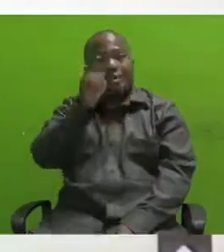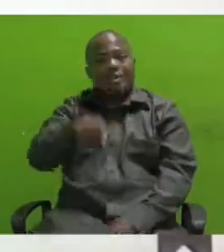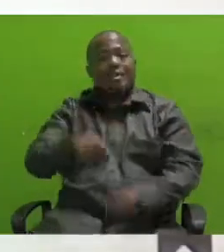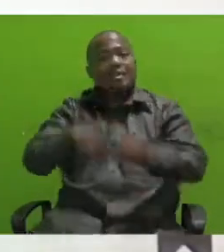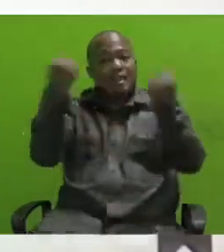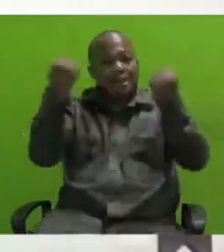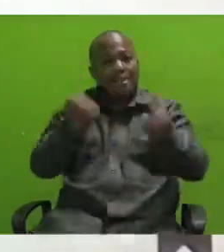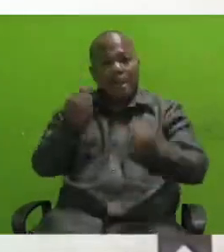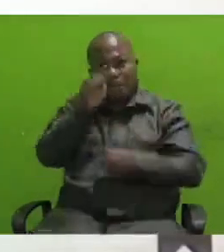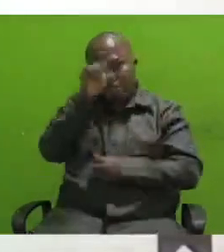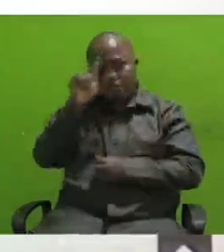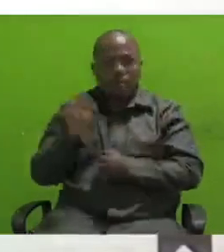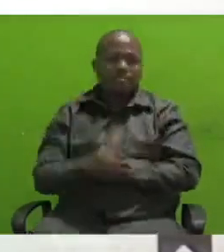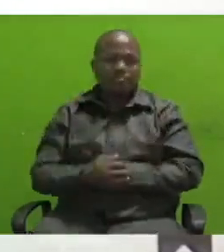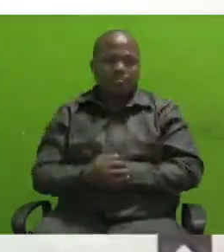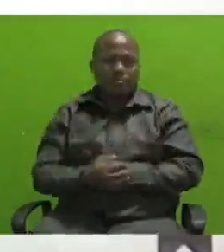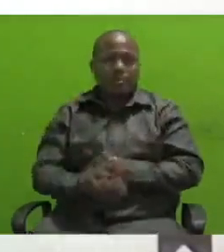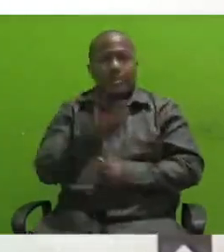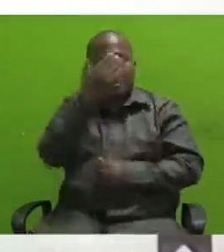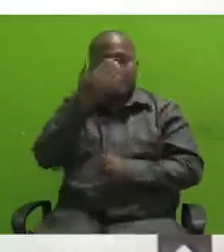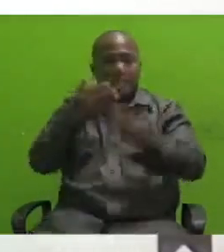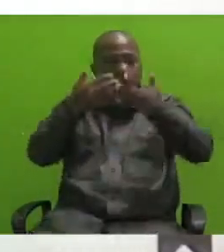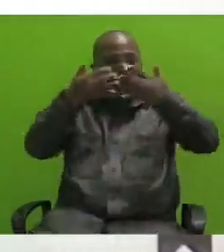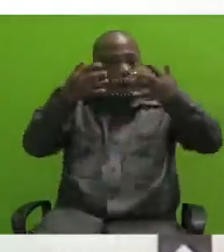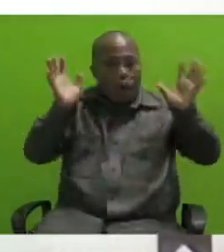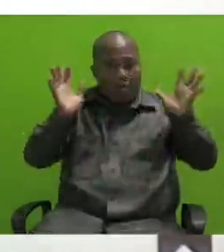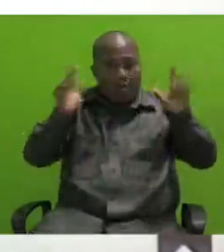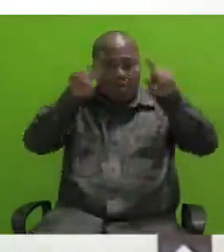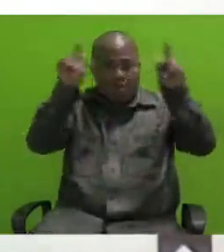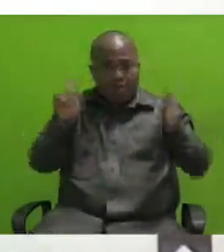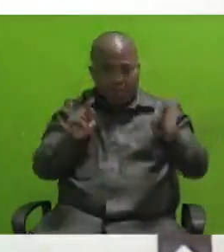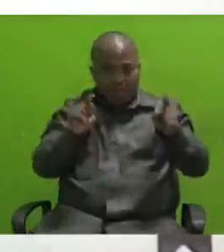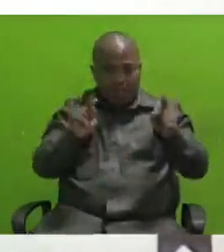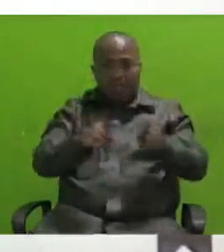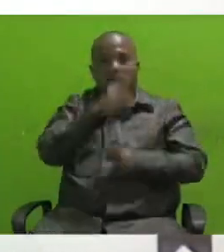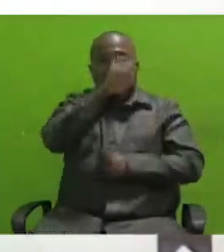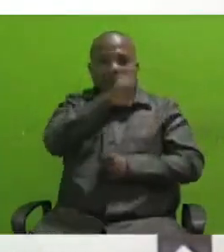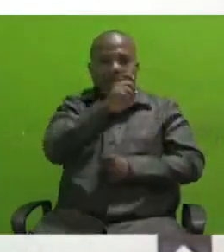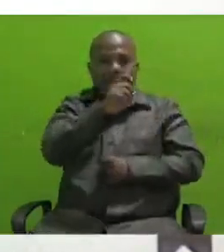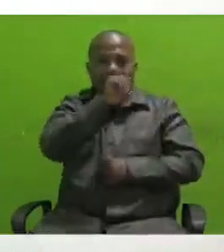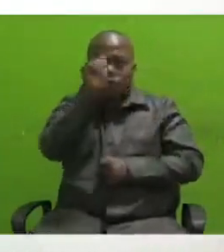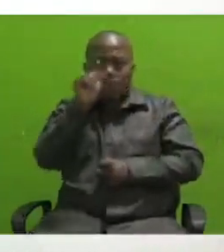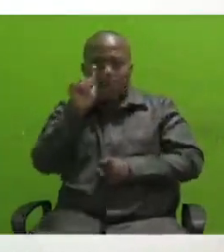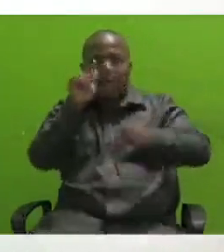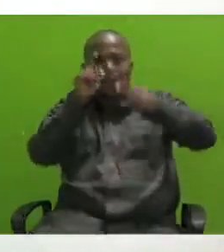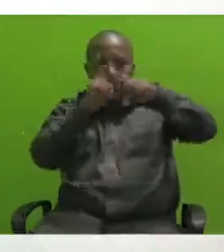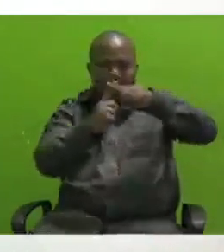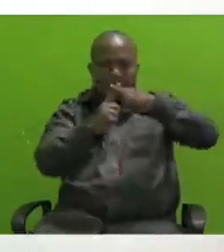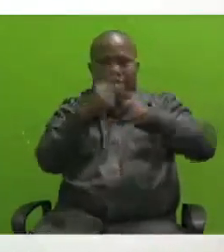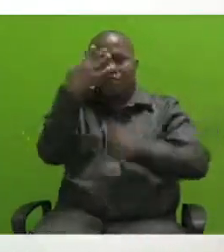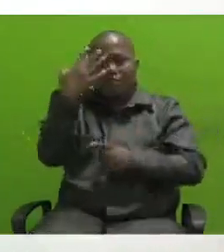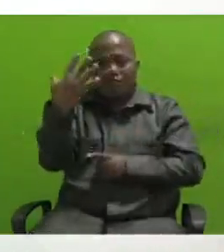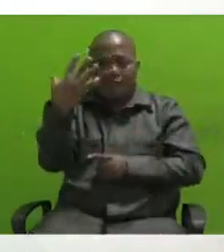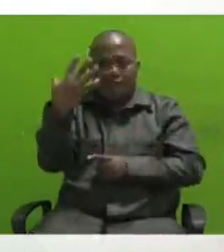you open the bracket here, you're going to have x squared plus 5x plus